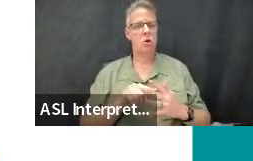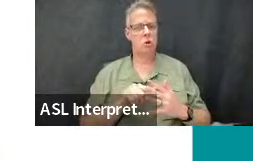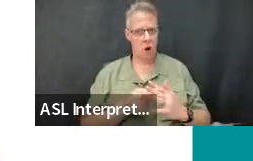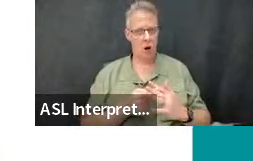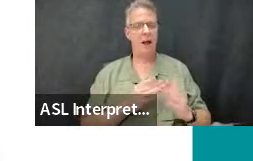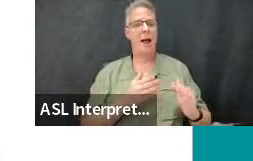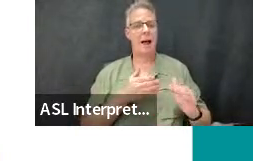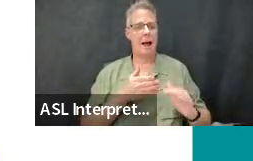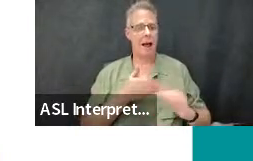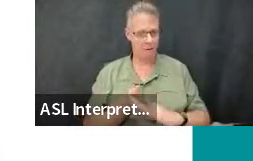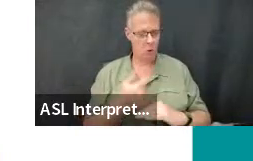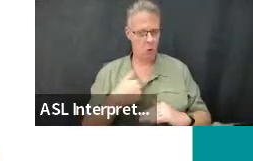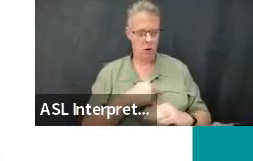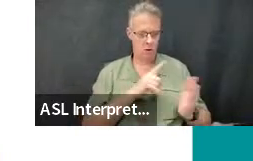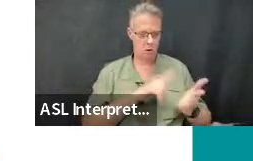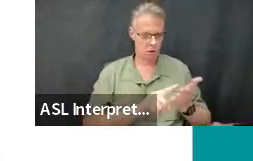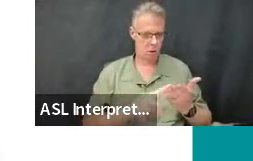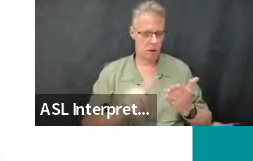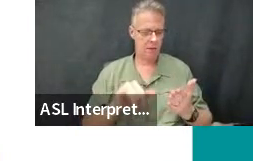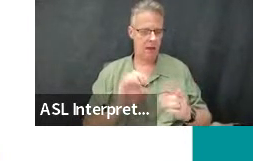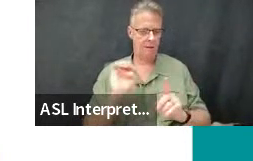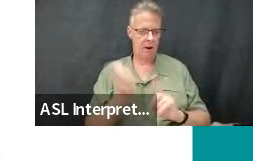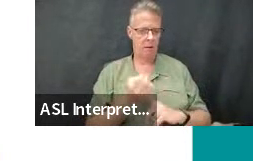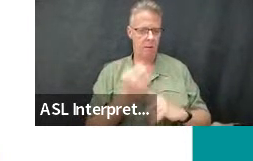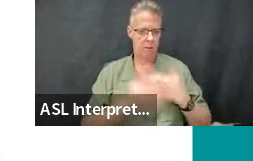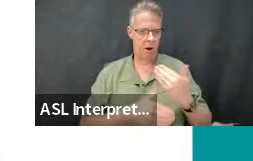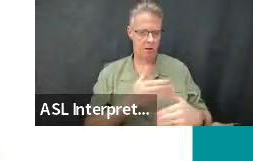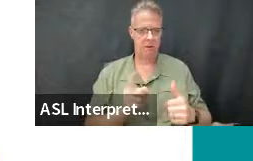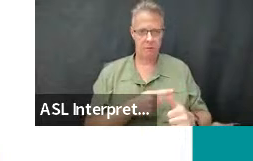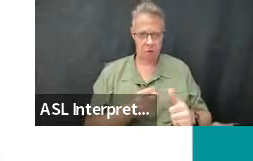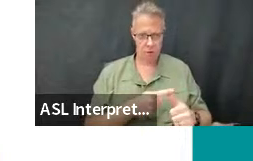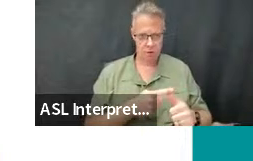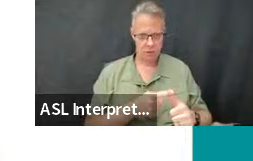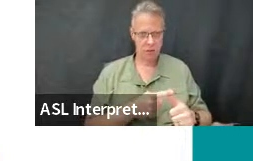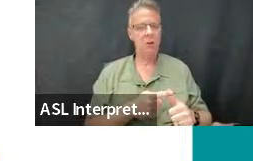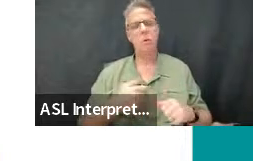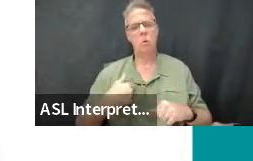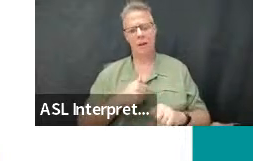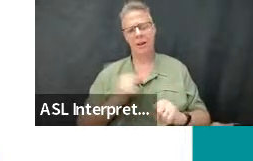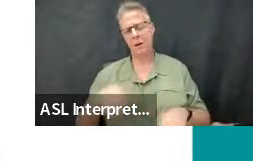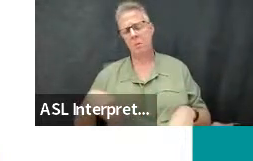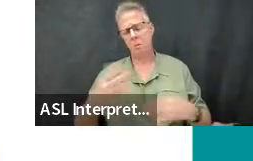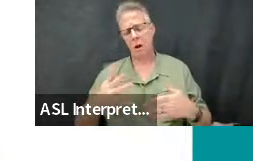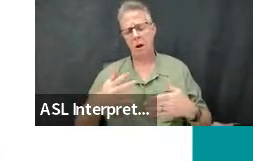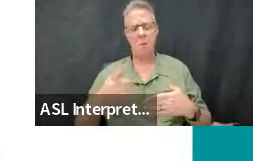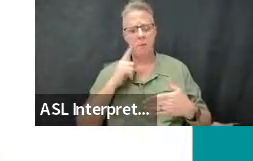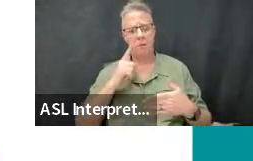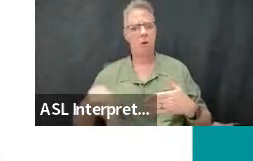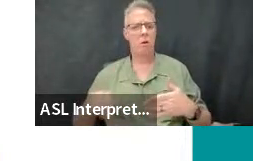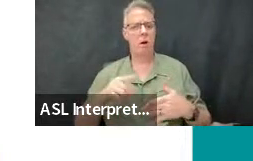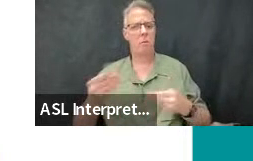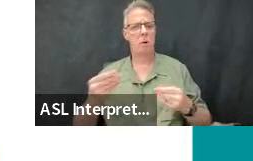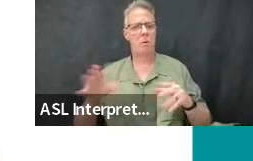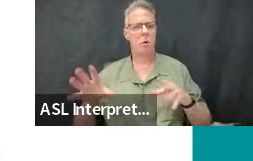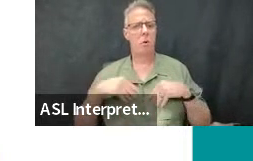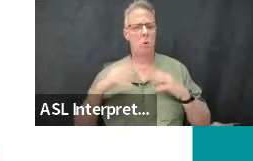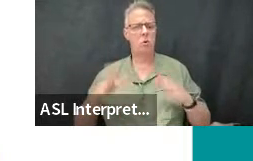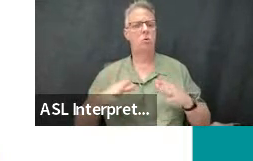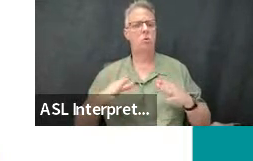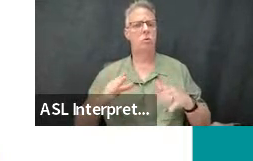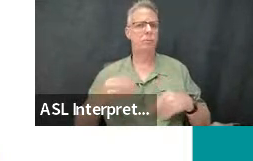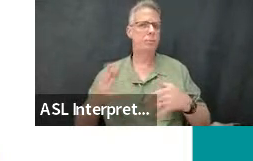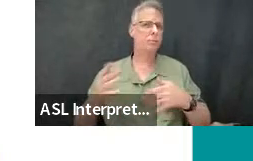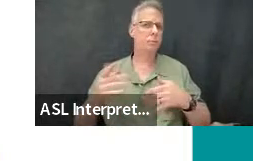we complete the environmental process. But we can certainly provide property owners opportunities to talk with our real